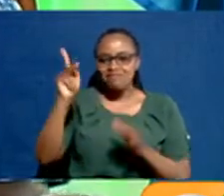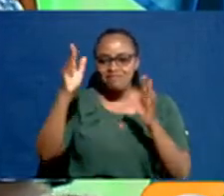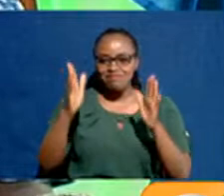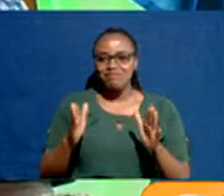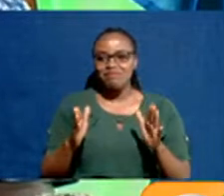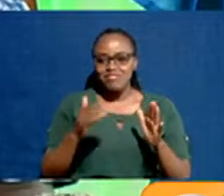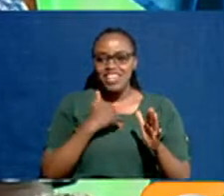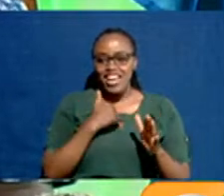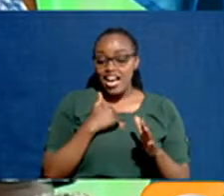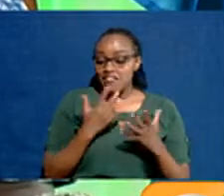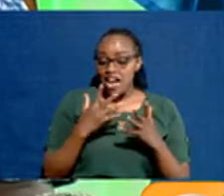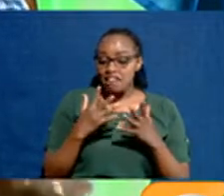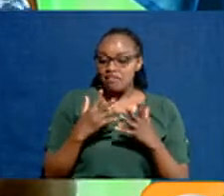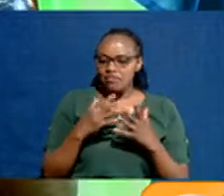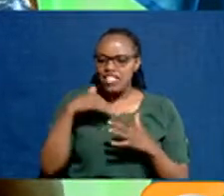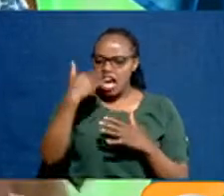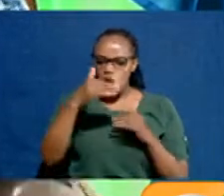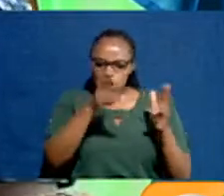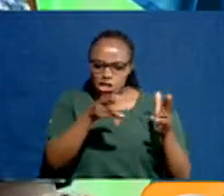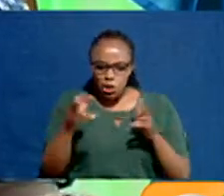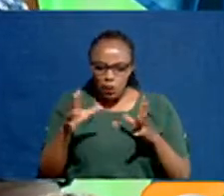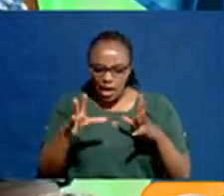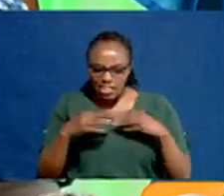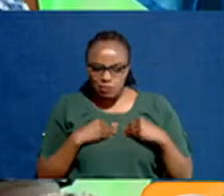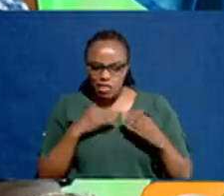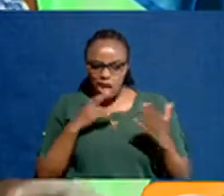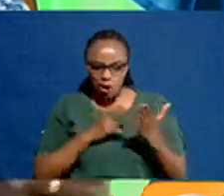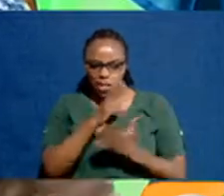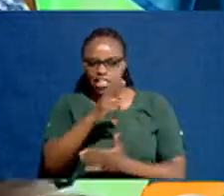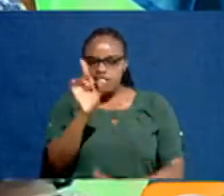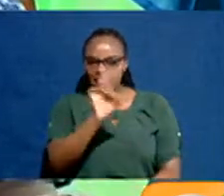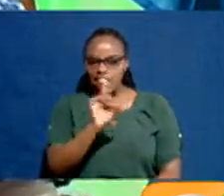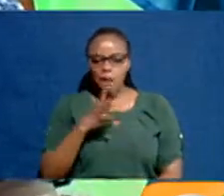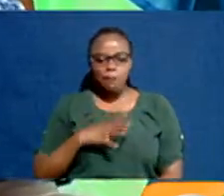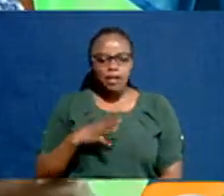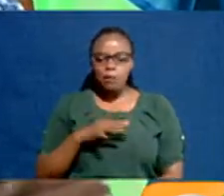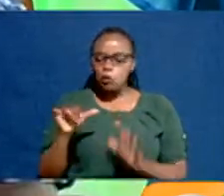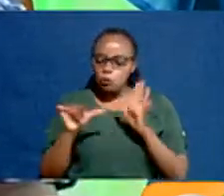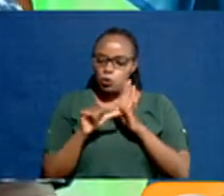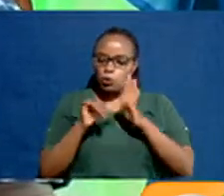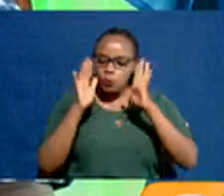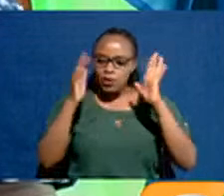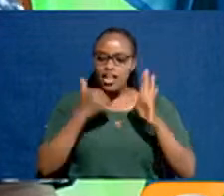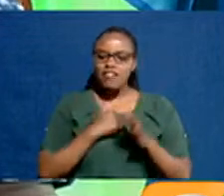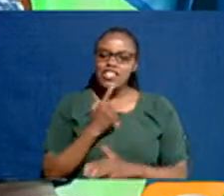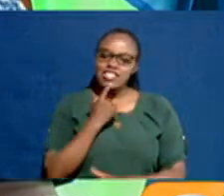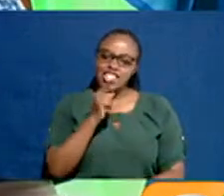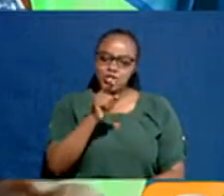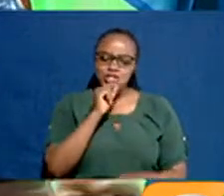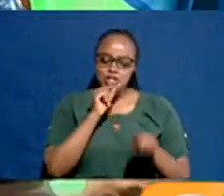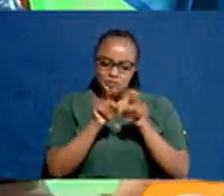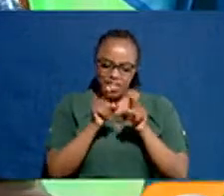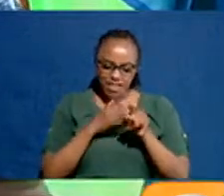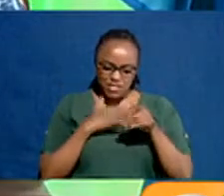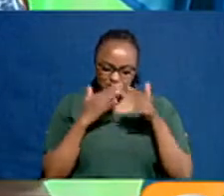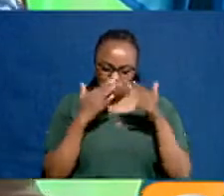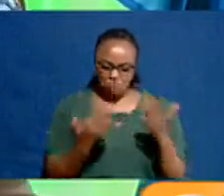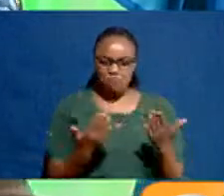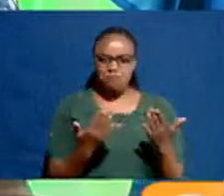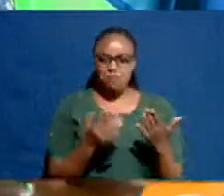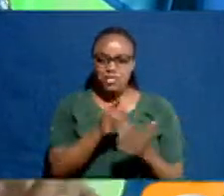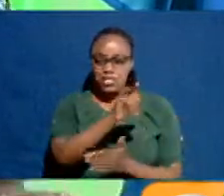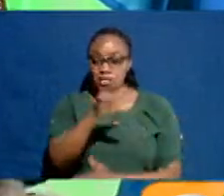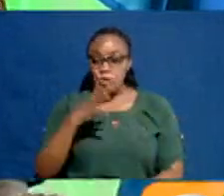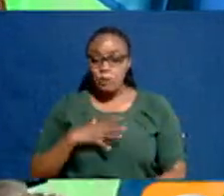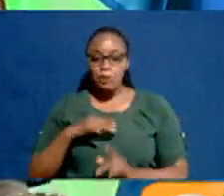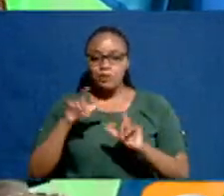to honesty. And many people have a problem with that. And I want to tell you, let me tell you, my brother, you people